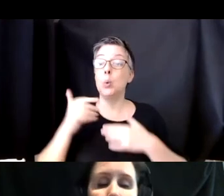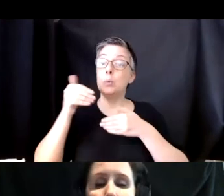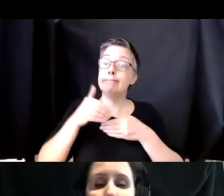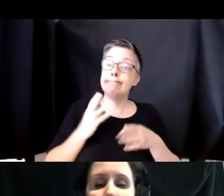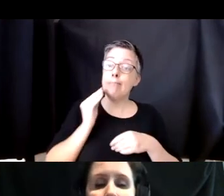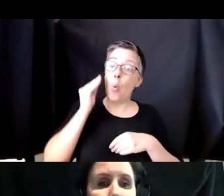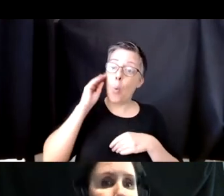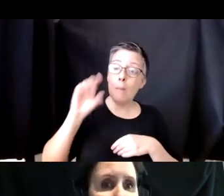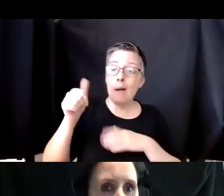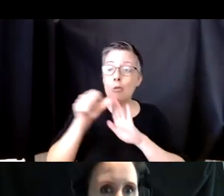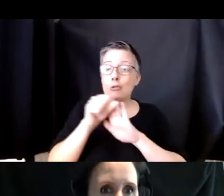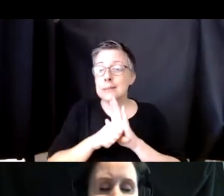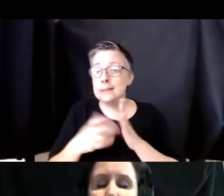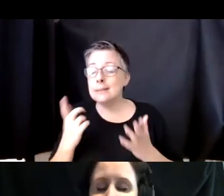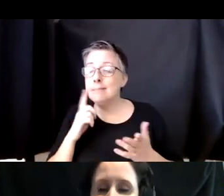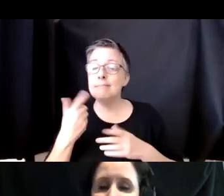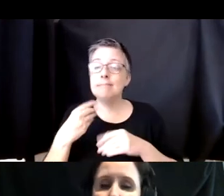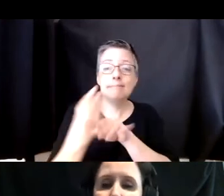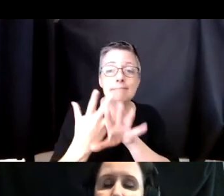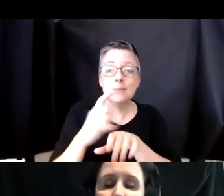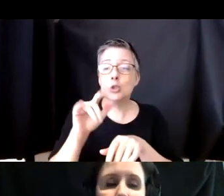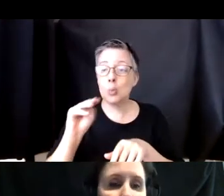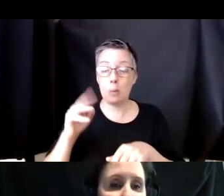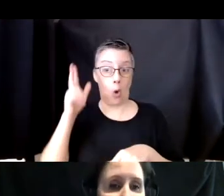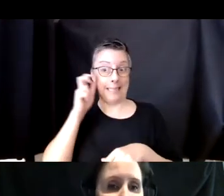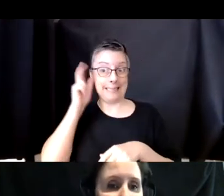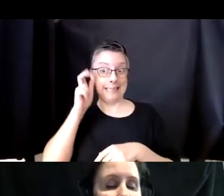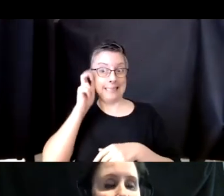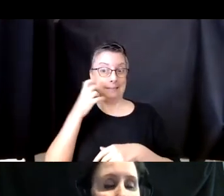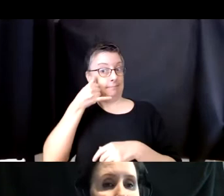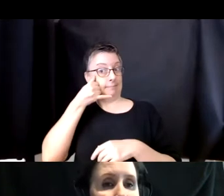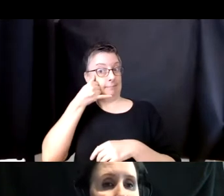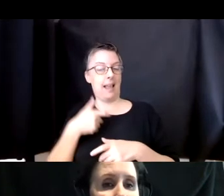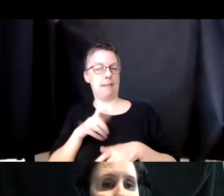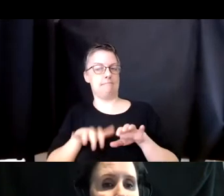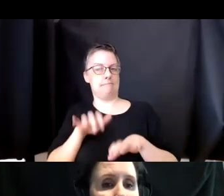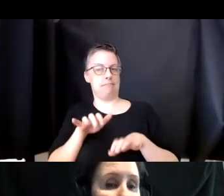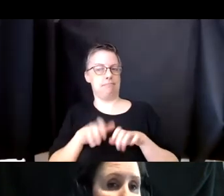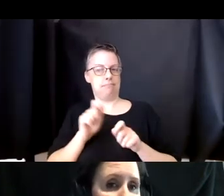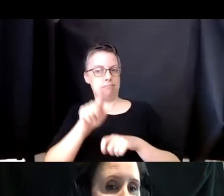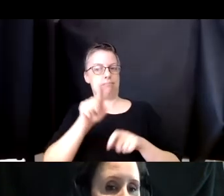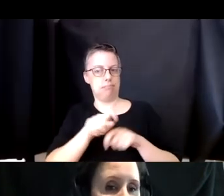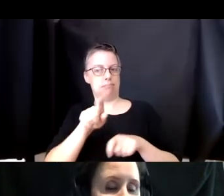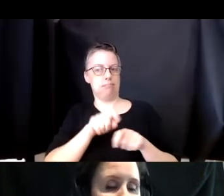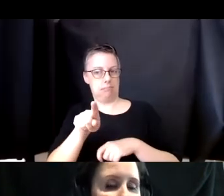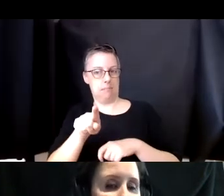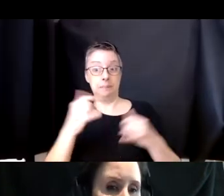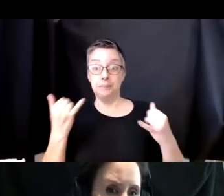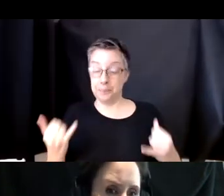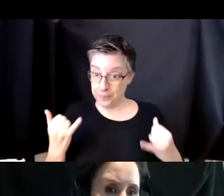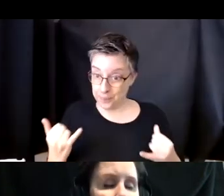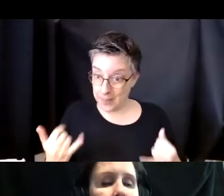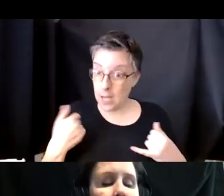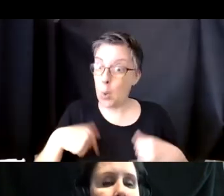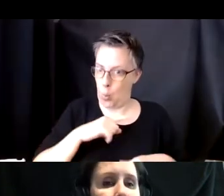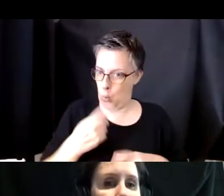phone or a Zoom audio. So in this instance, we are using remote CART is being